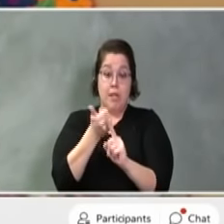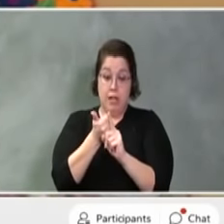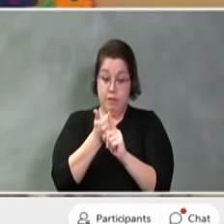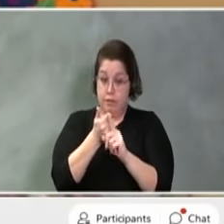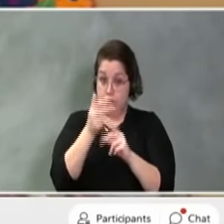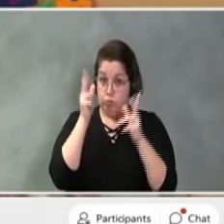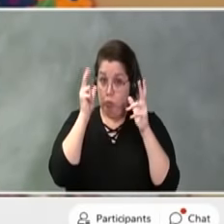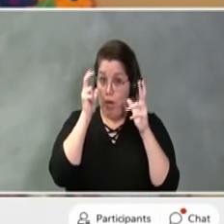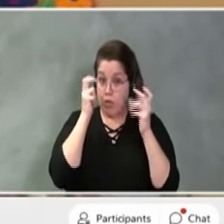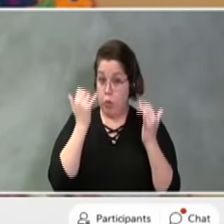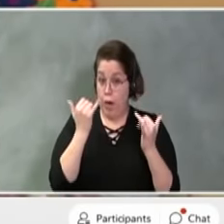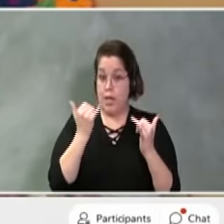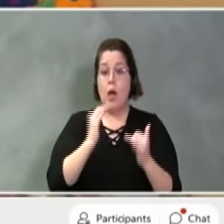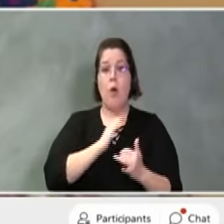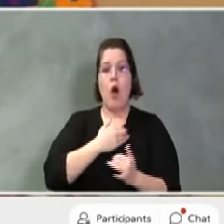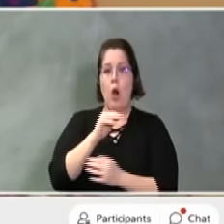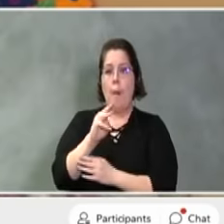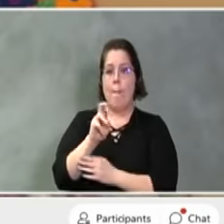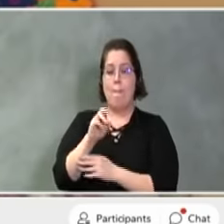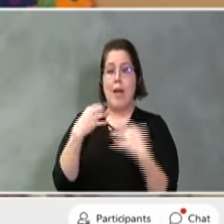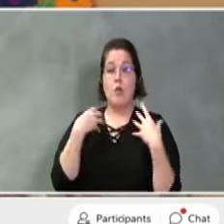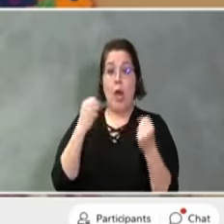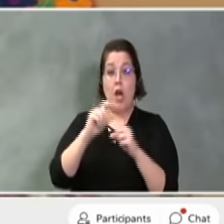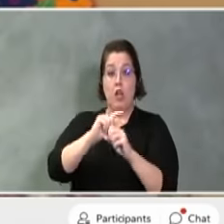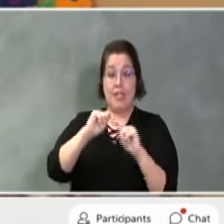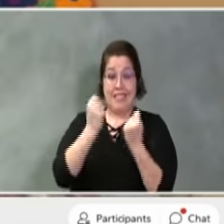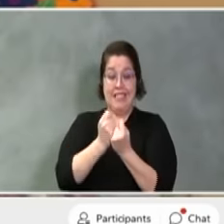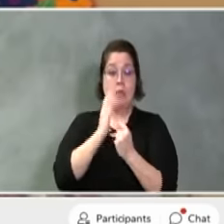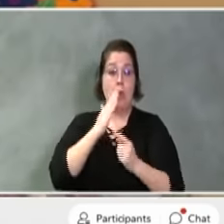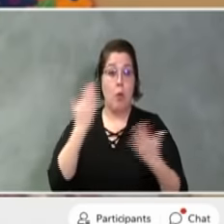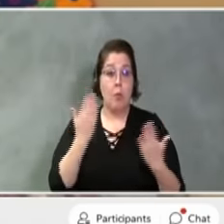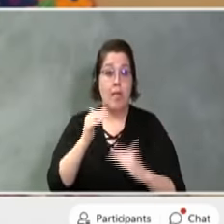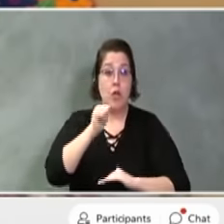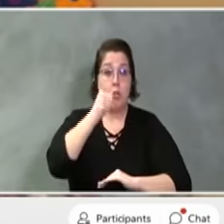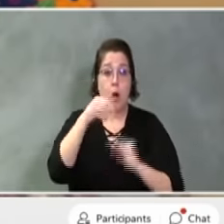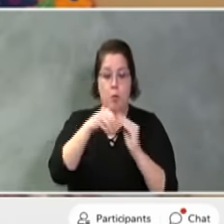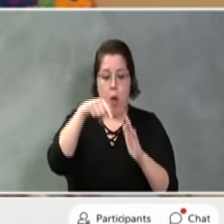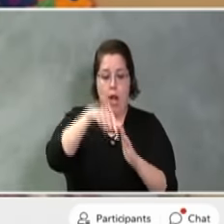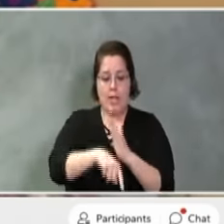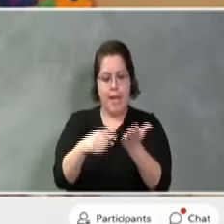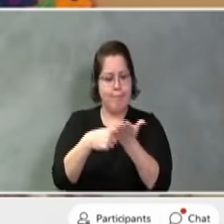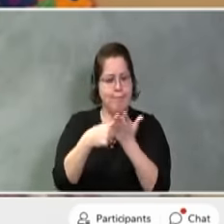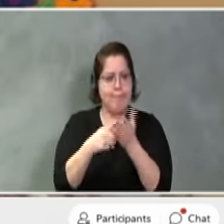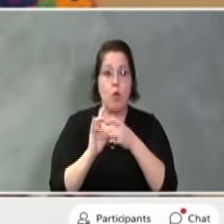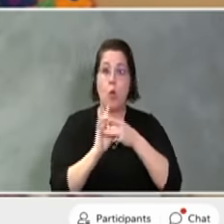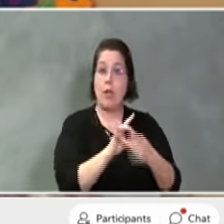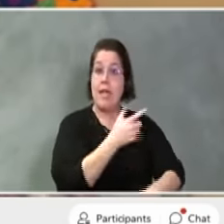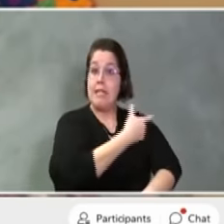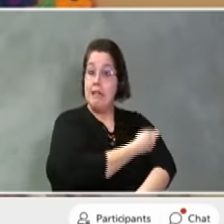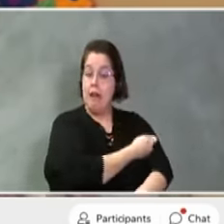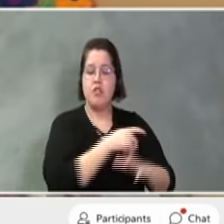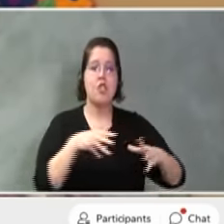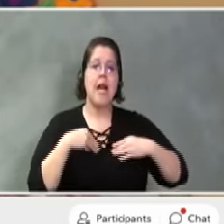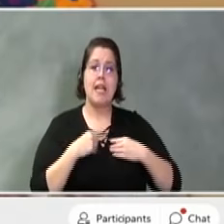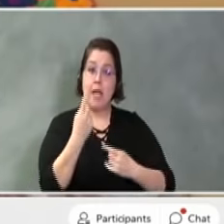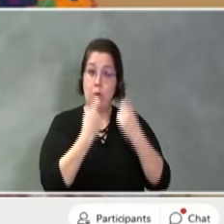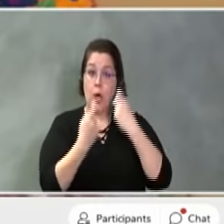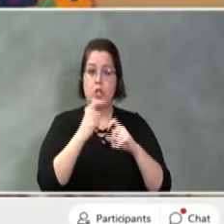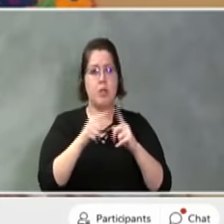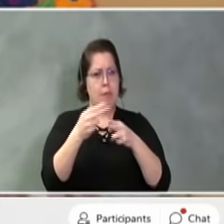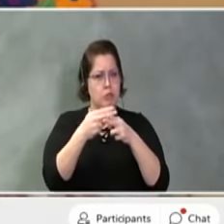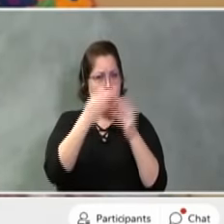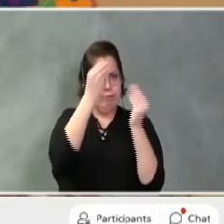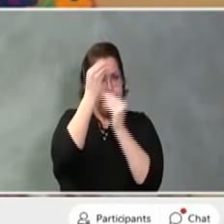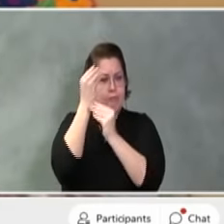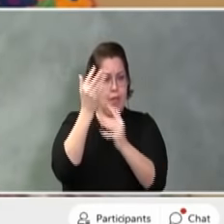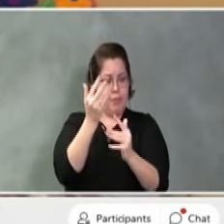now, our Metro Health team will be on tomorrow to go in depth on vaccines and take any questions at that time. But a brief update,